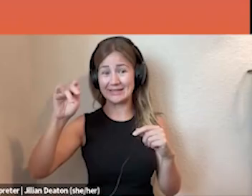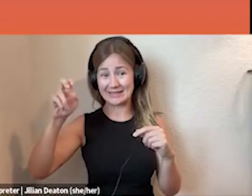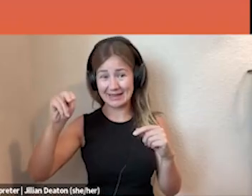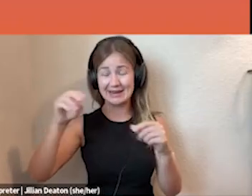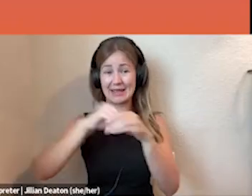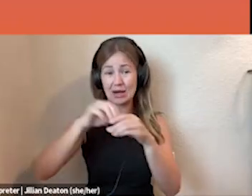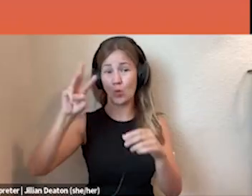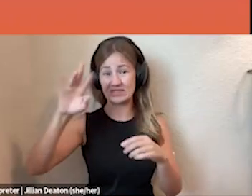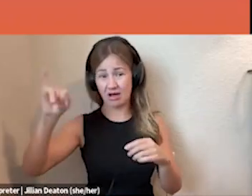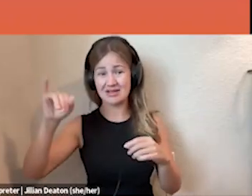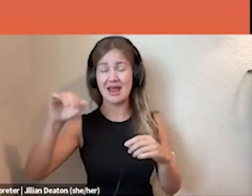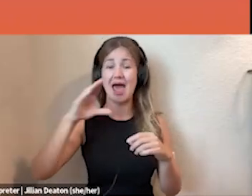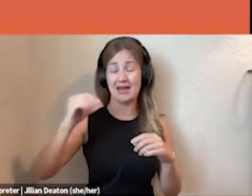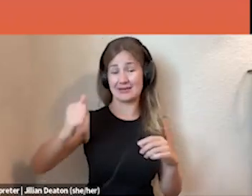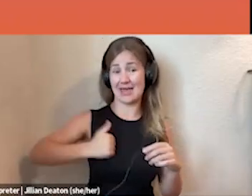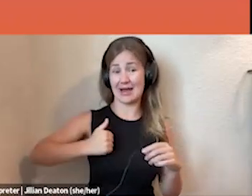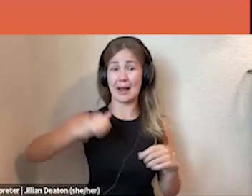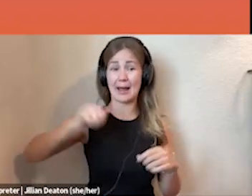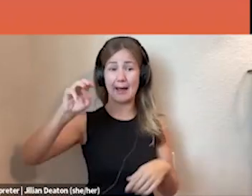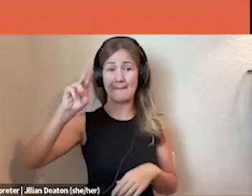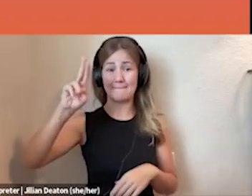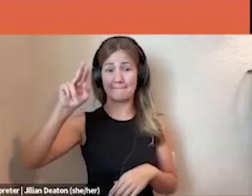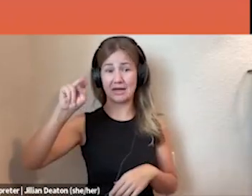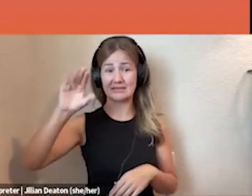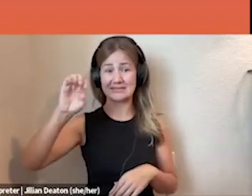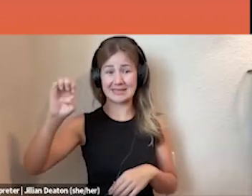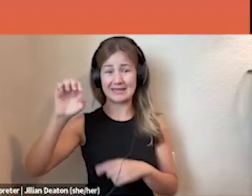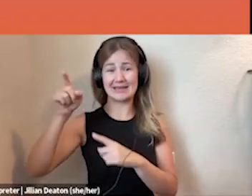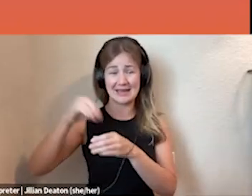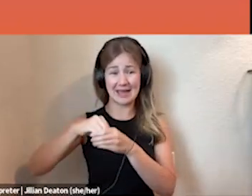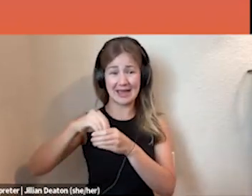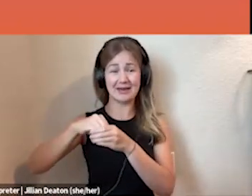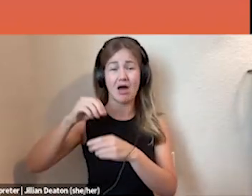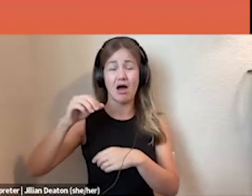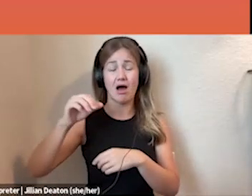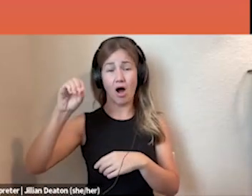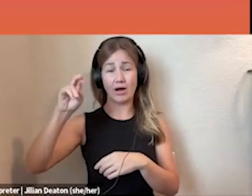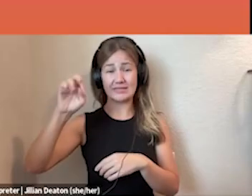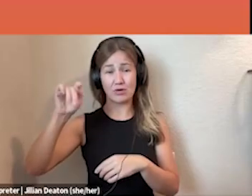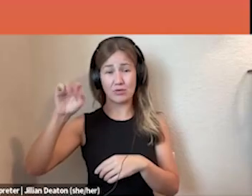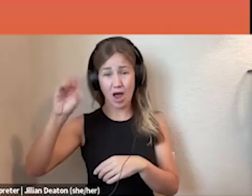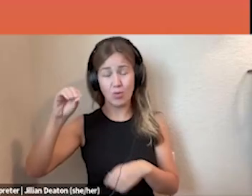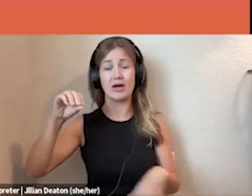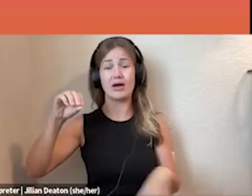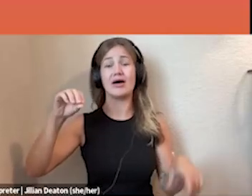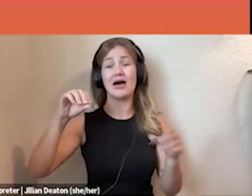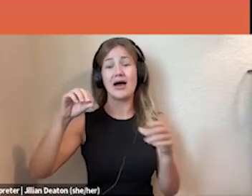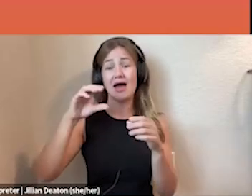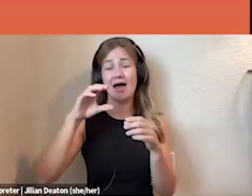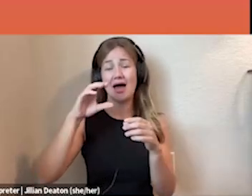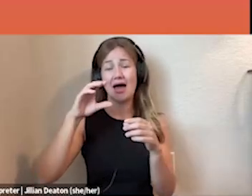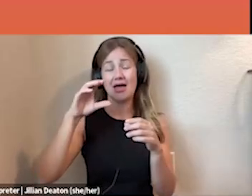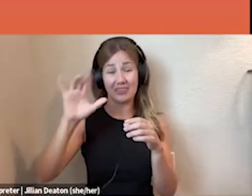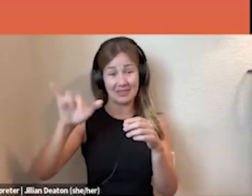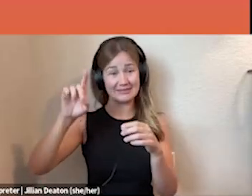in Canada, the Munsee-Delaware Nation in Munsee, Ontario, Delaware Nation in Moraviantown, Ontario,